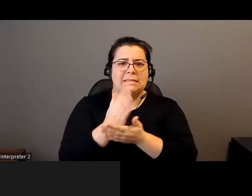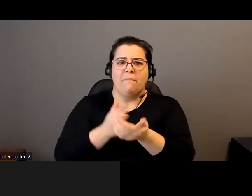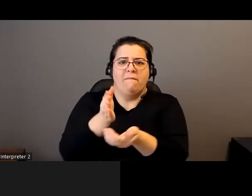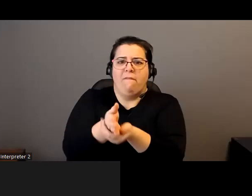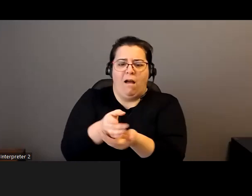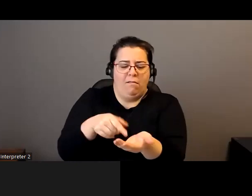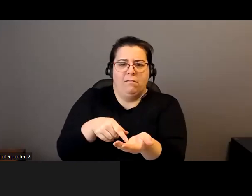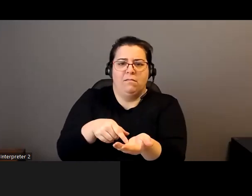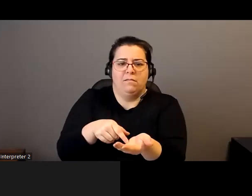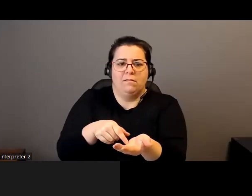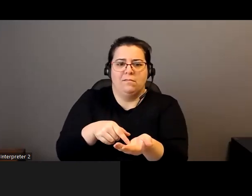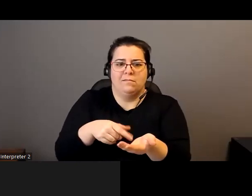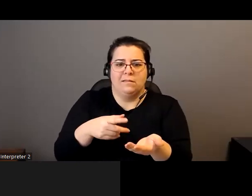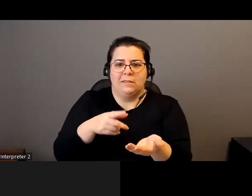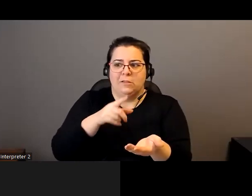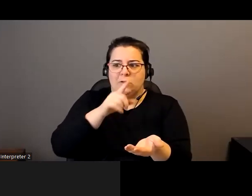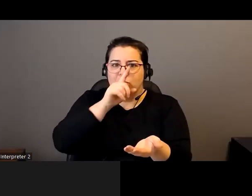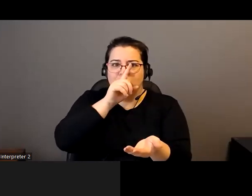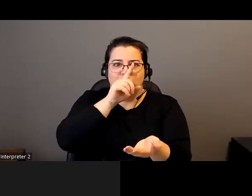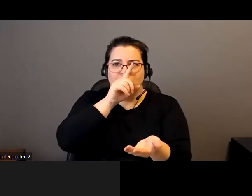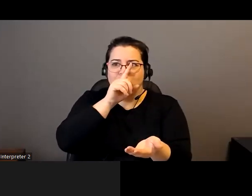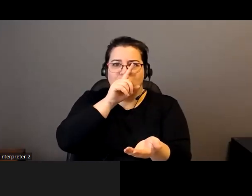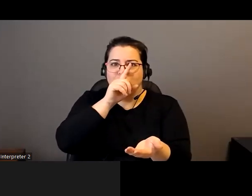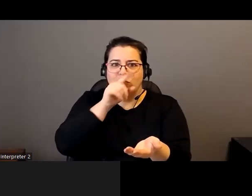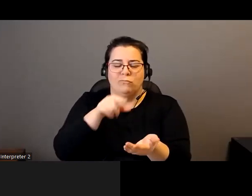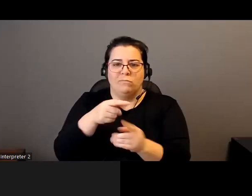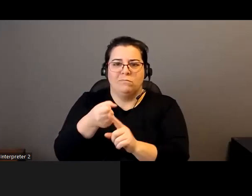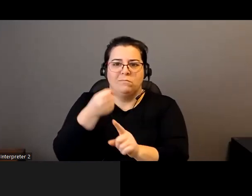be a prior history of abuse. So